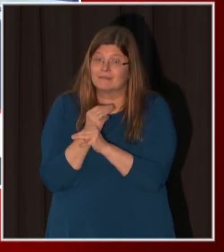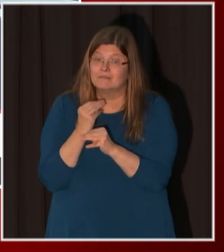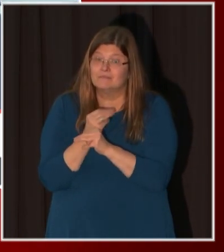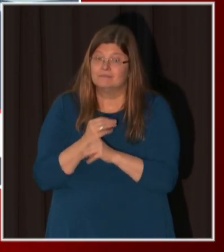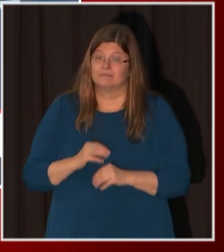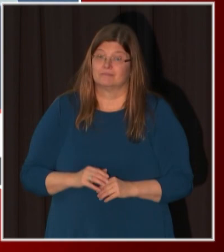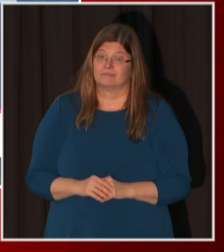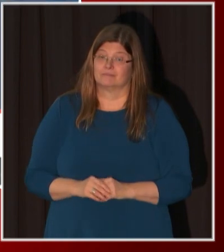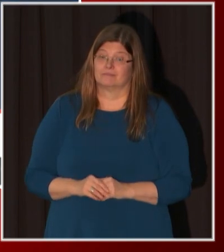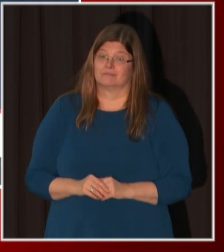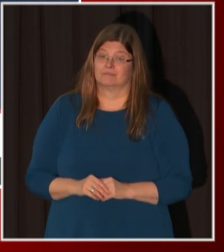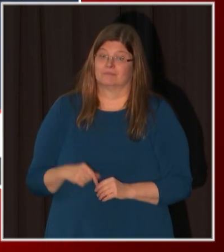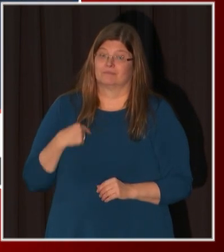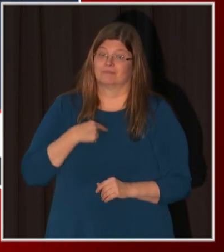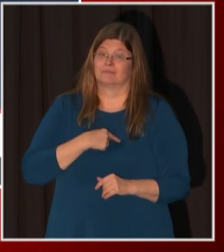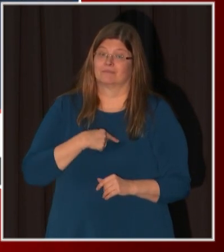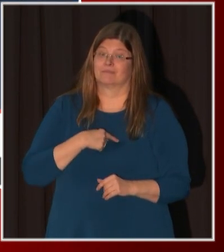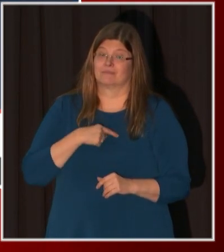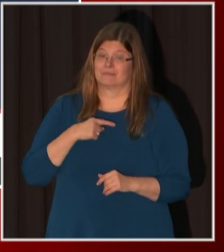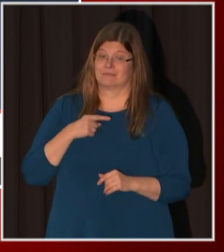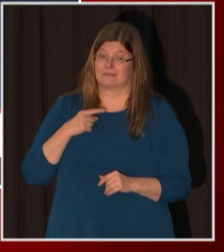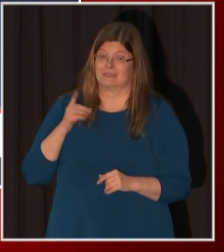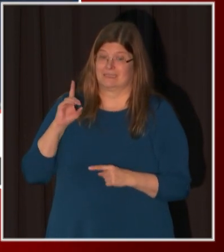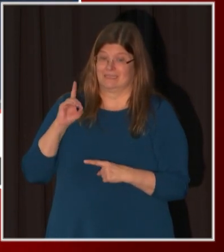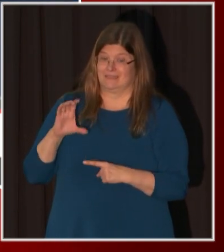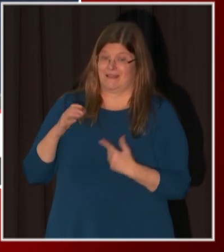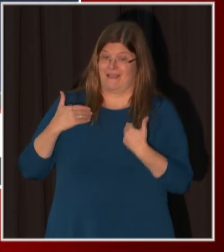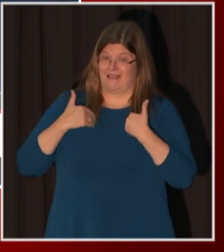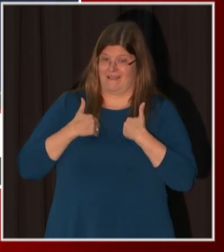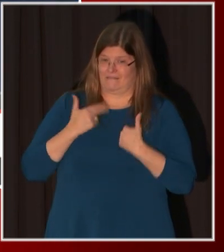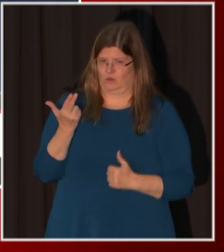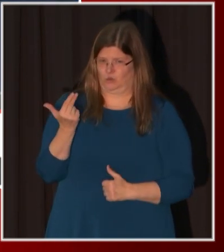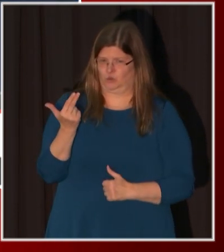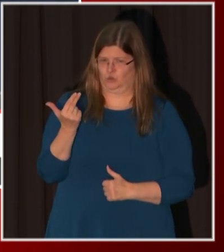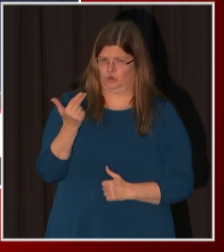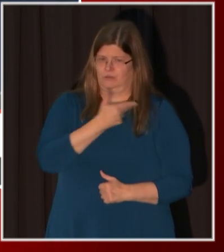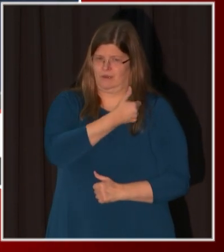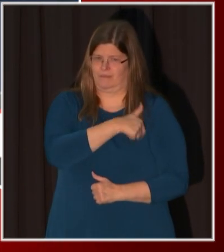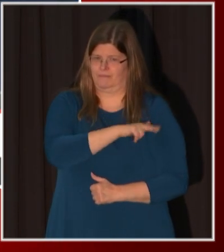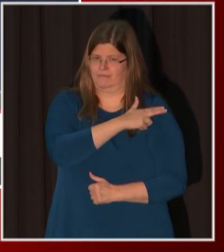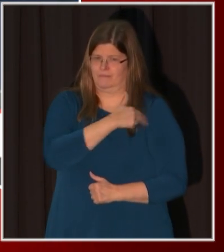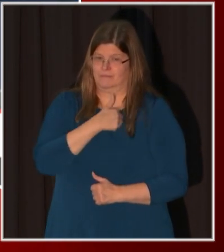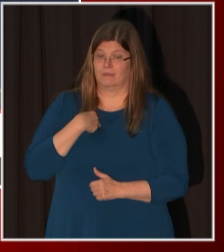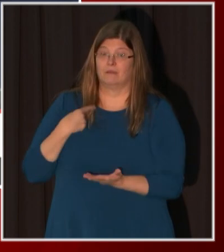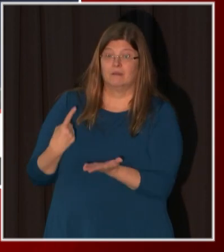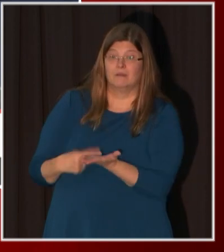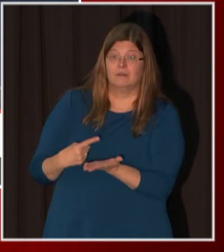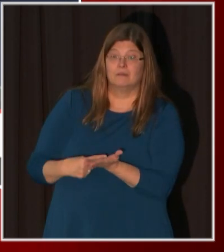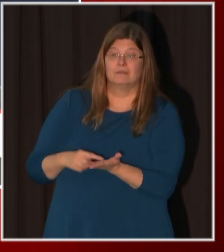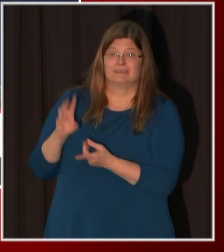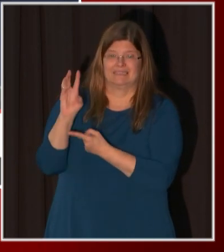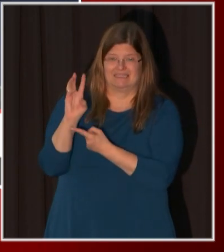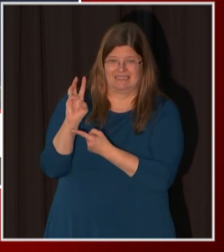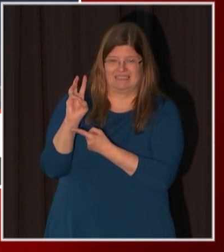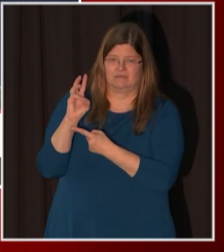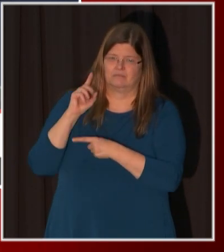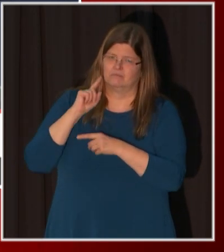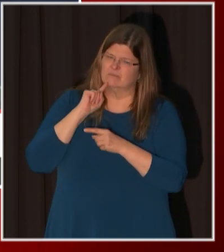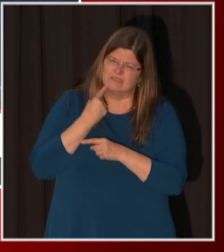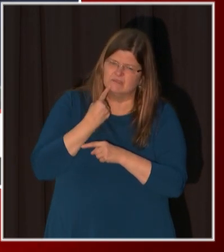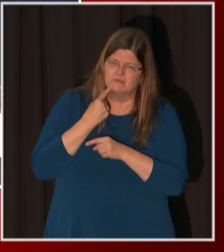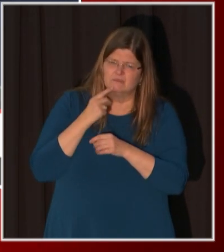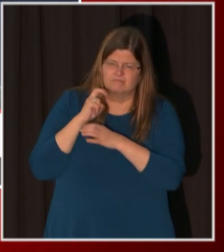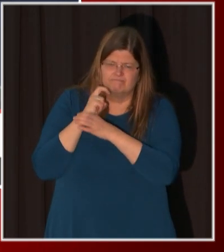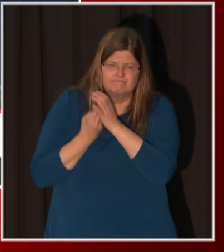about 13 hospitals in the district. We talk mostly about the 6 acute care hospitals, but it's important to note that we have specialty and subacute hospitals